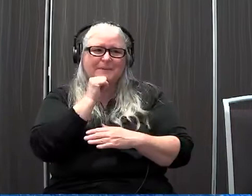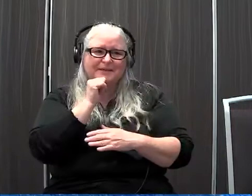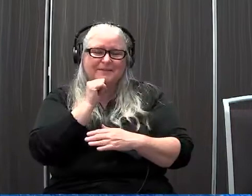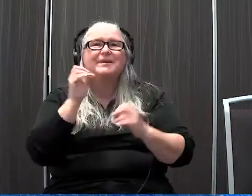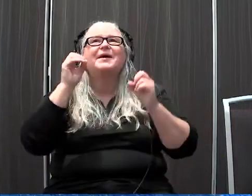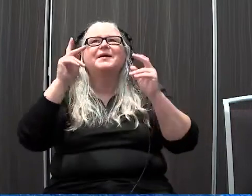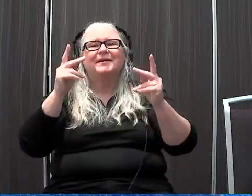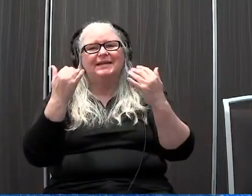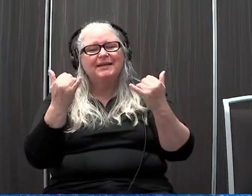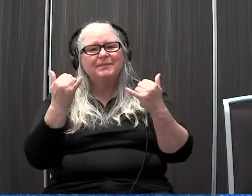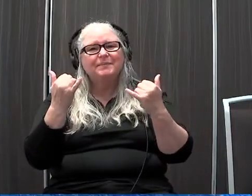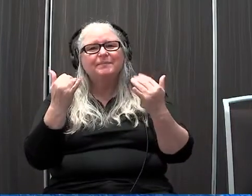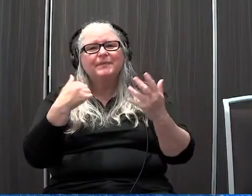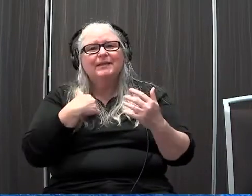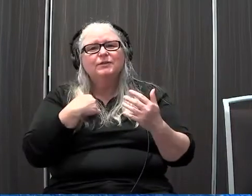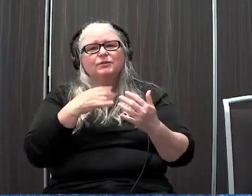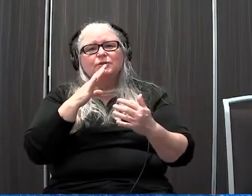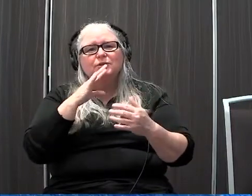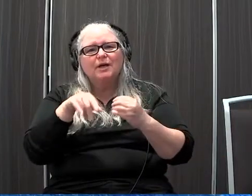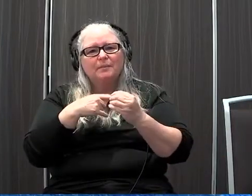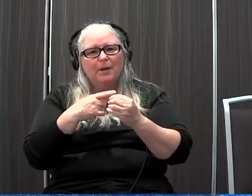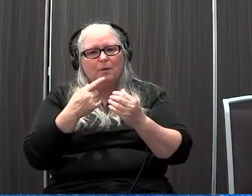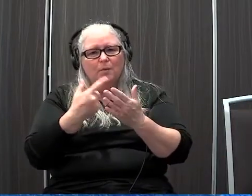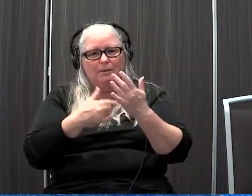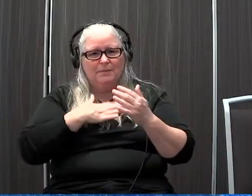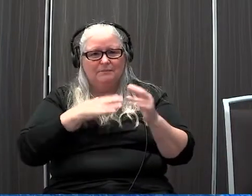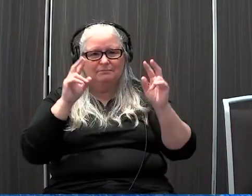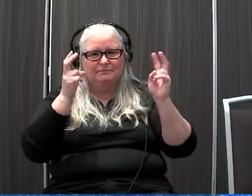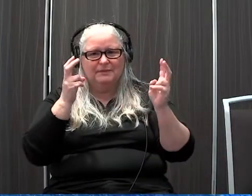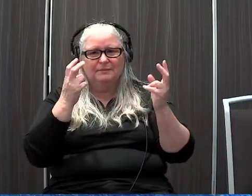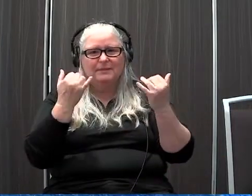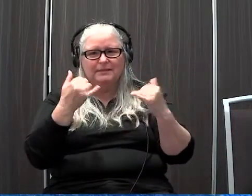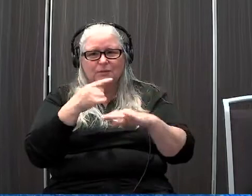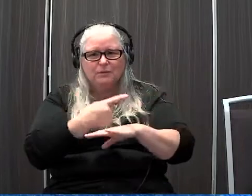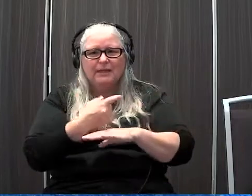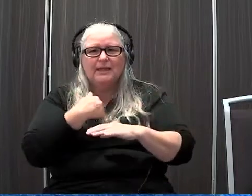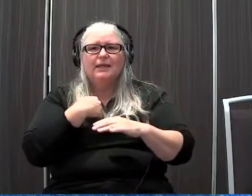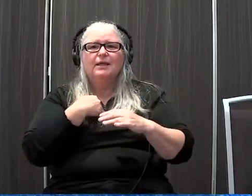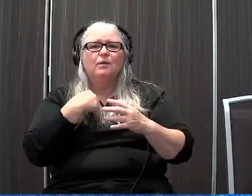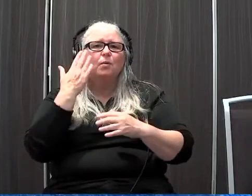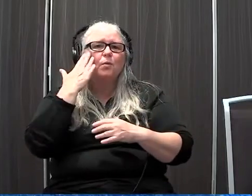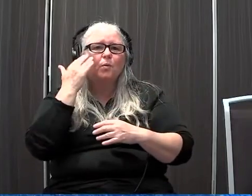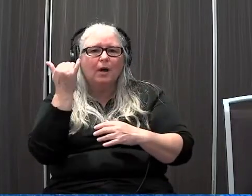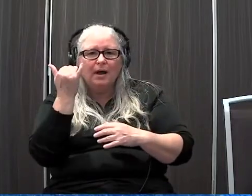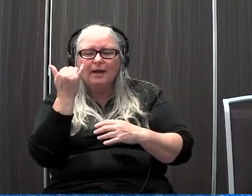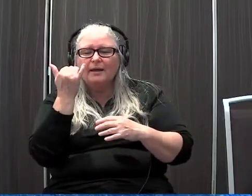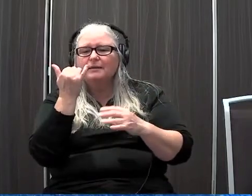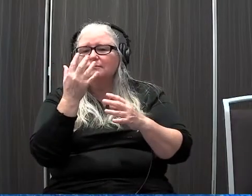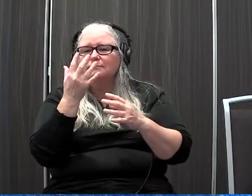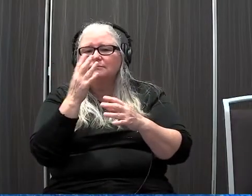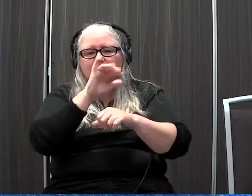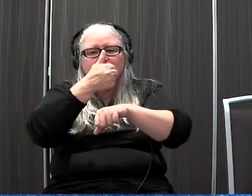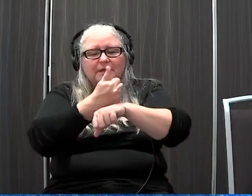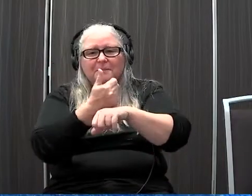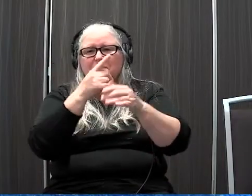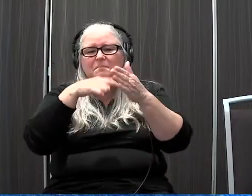Okay, so just to give you an overview of what I'll be talking about today, I'll start with a rationale for the checklist. So why did we go about developing this? Then